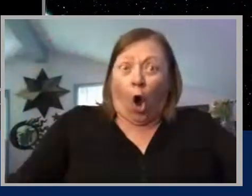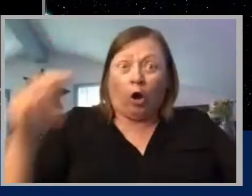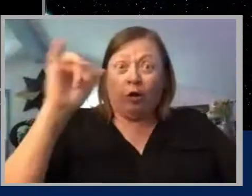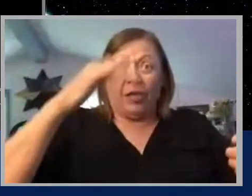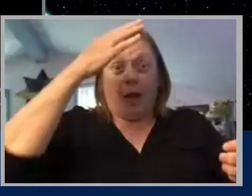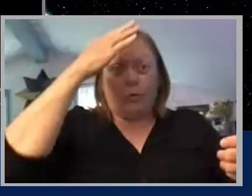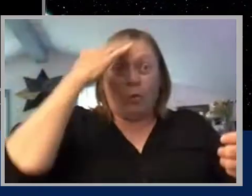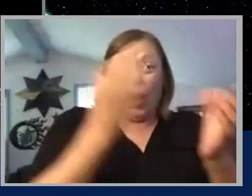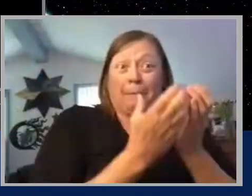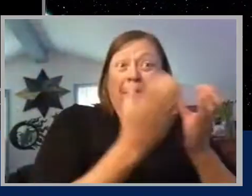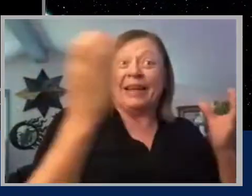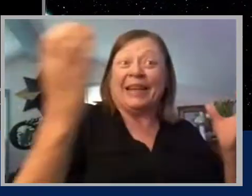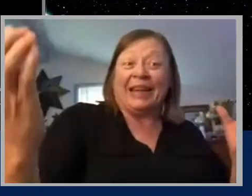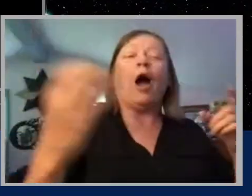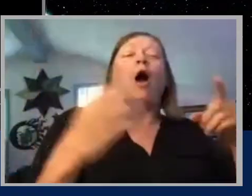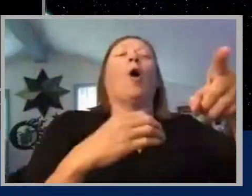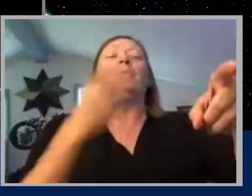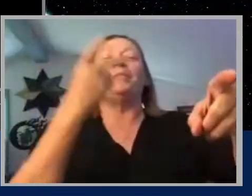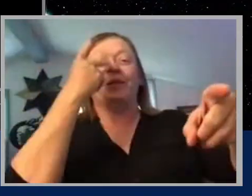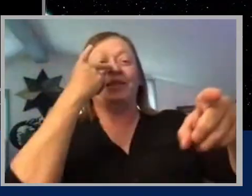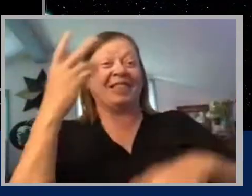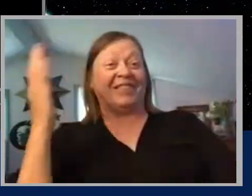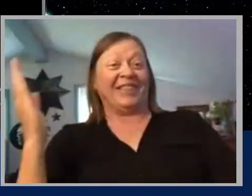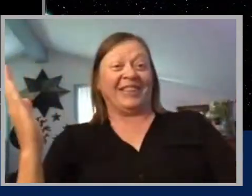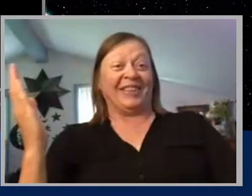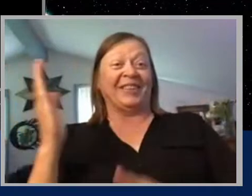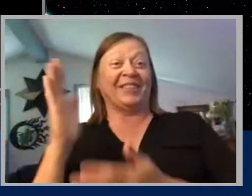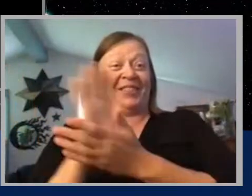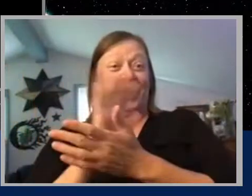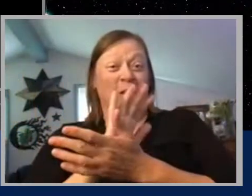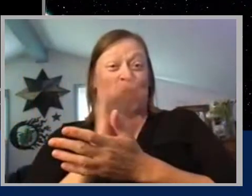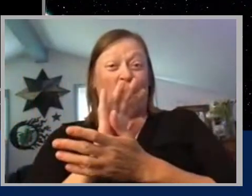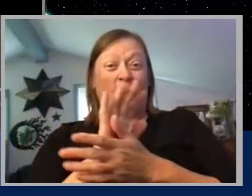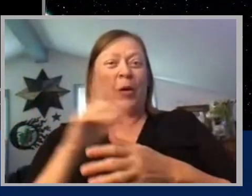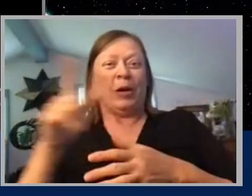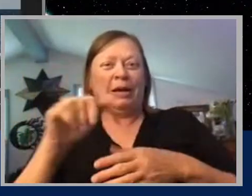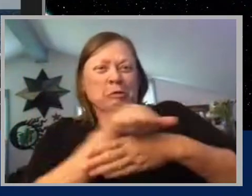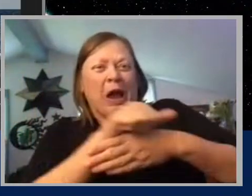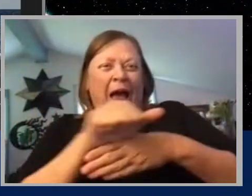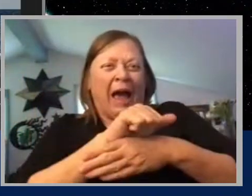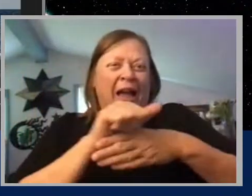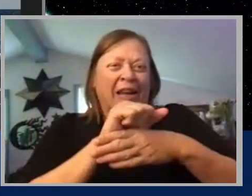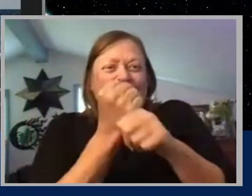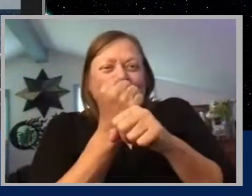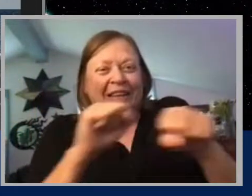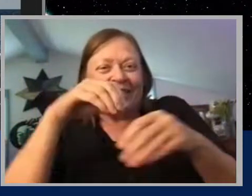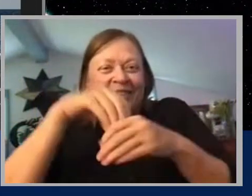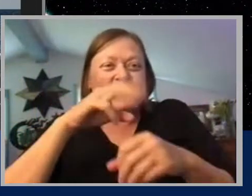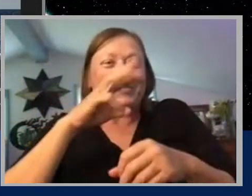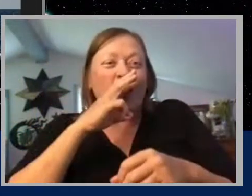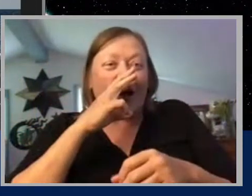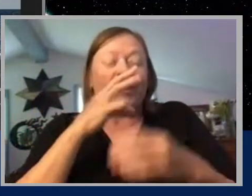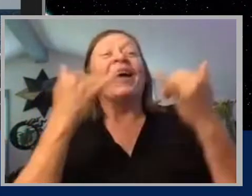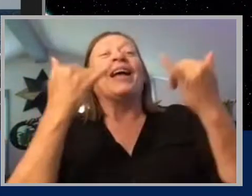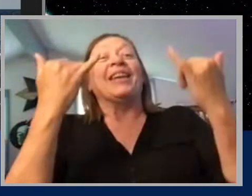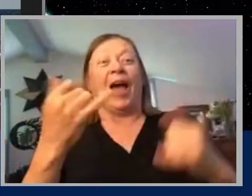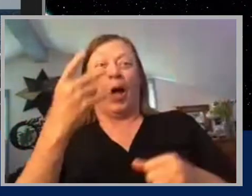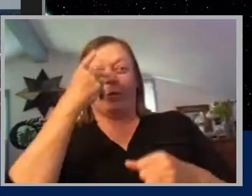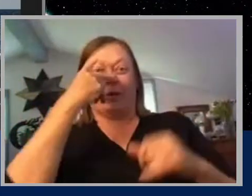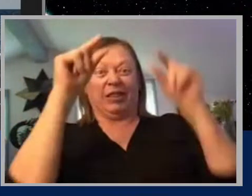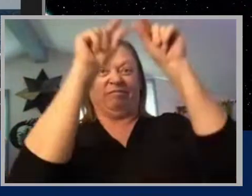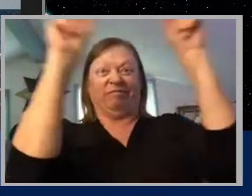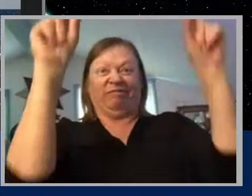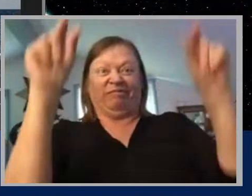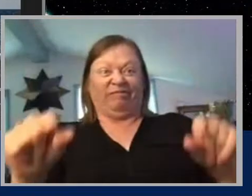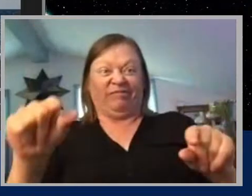that. There you go. Apparently, this is the video we were trying to play. Sorry about that. We were looking at this here, and that hopped up again whenever it